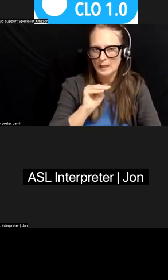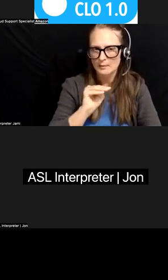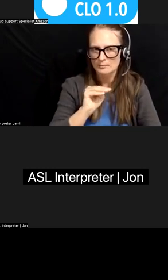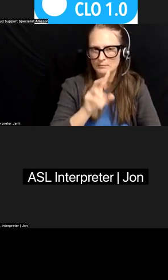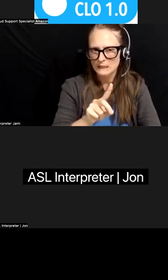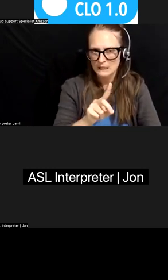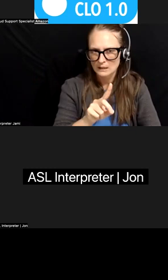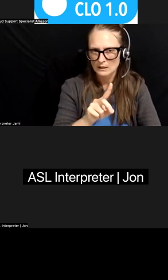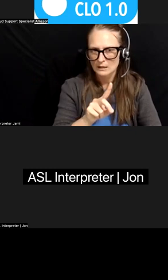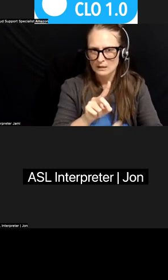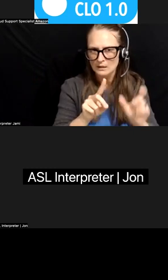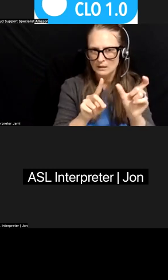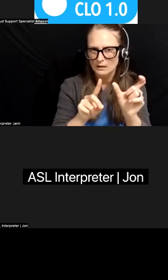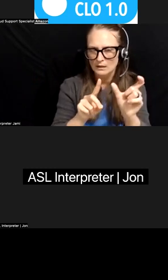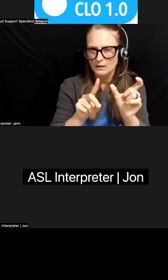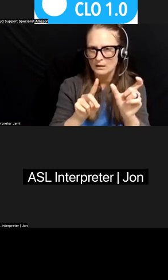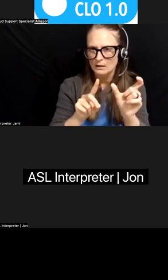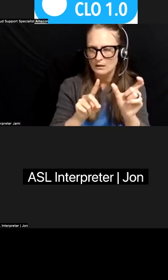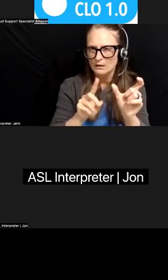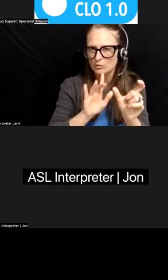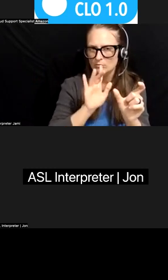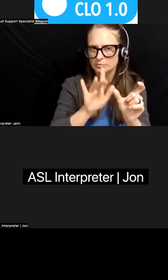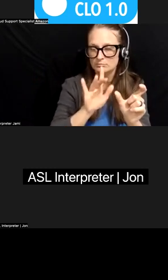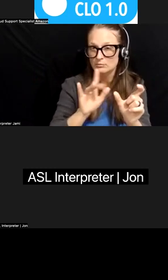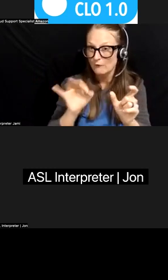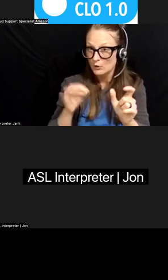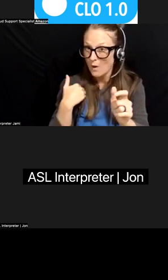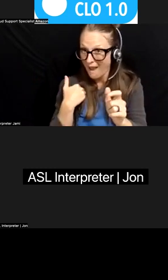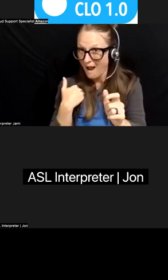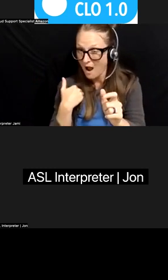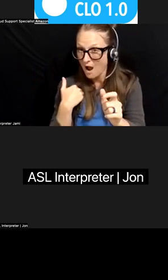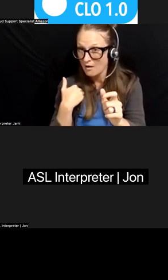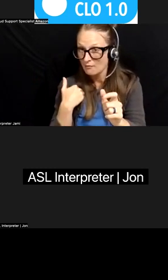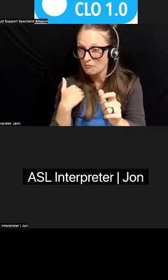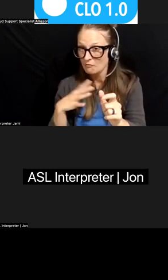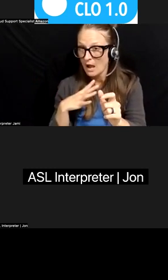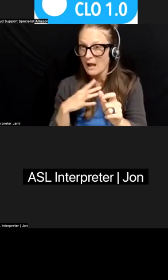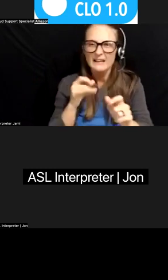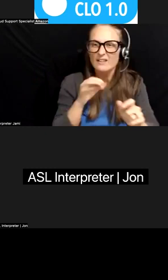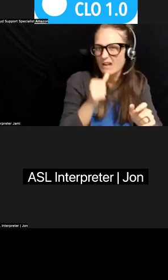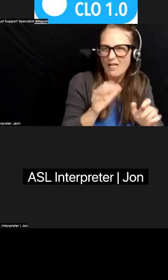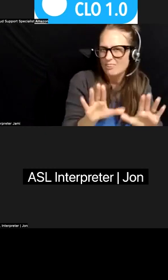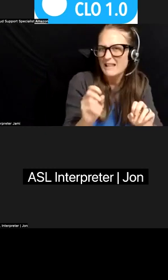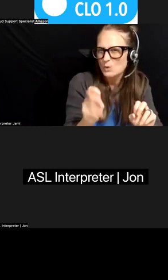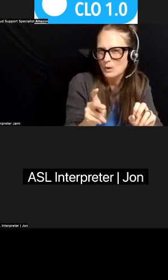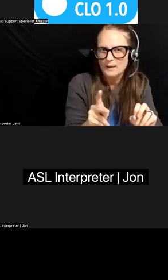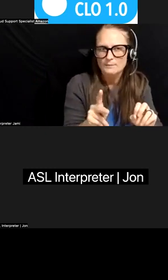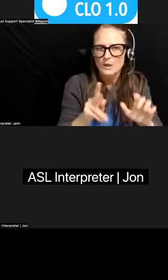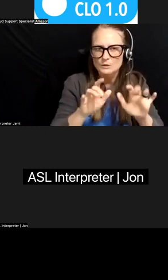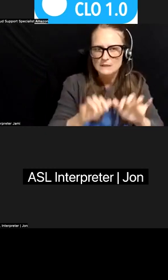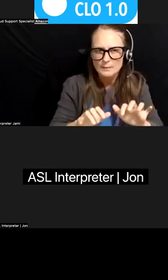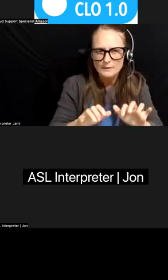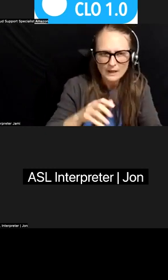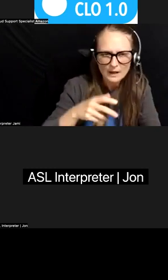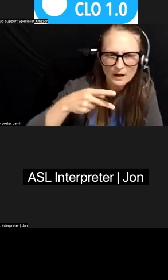this window called command prompt. If you have access to it, if you don't, that's okay. and then type in their ping and the IP